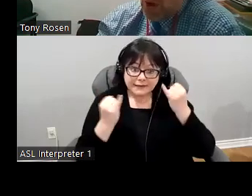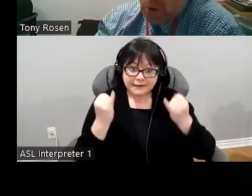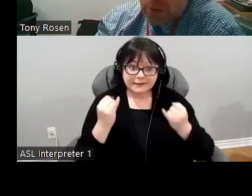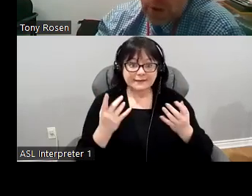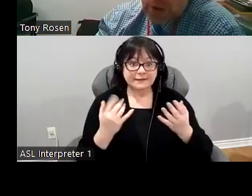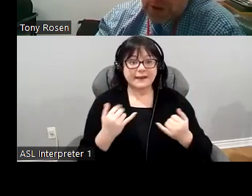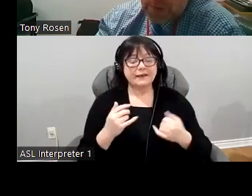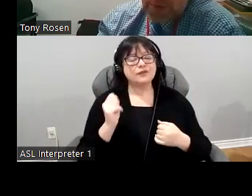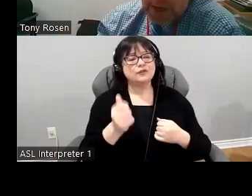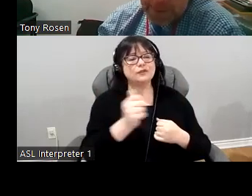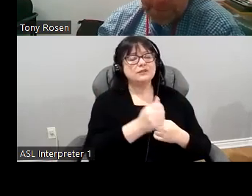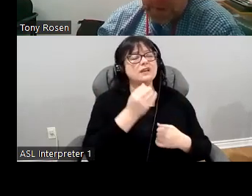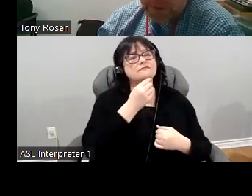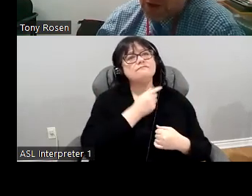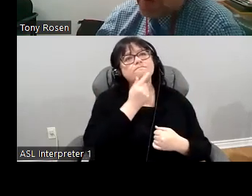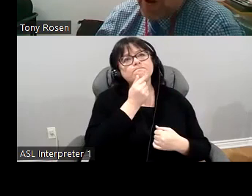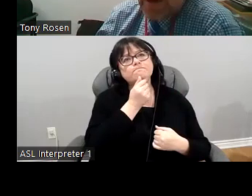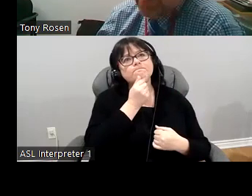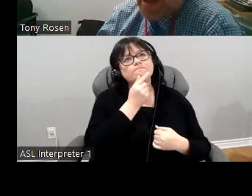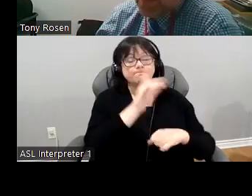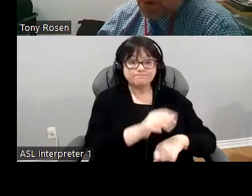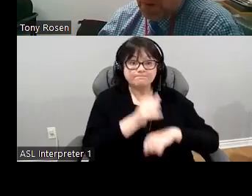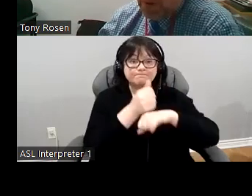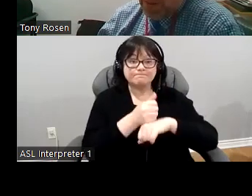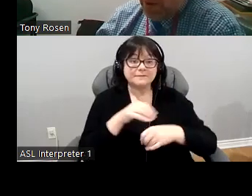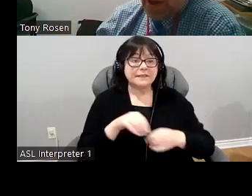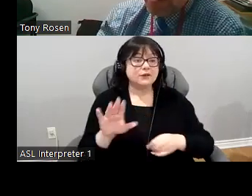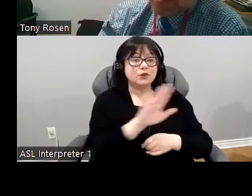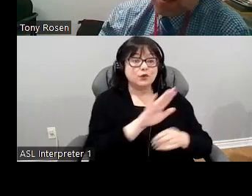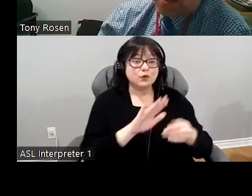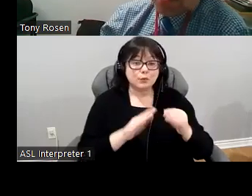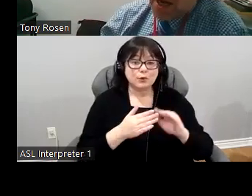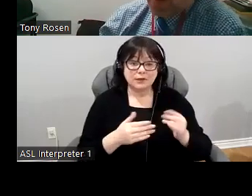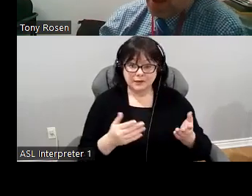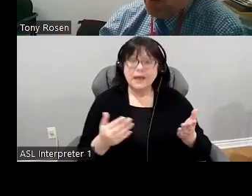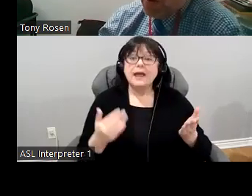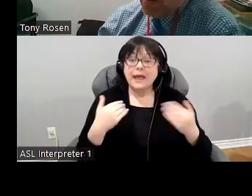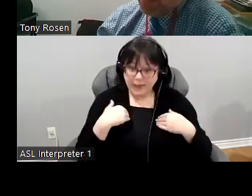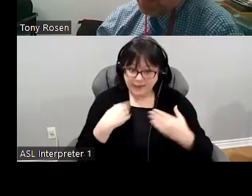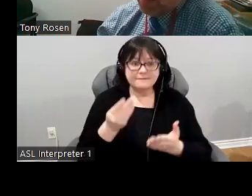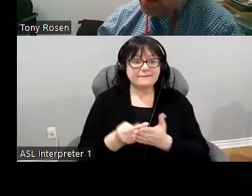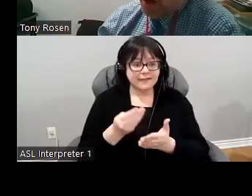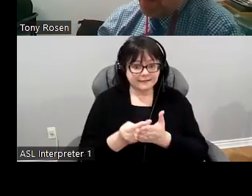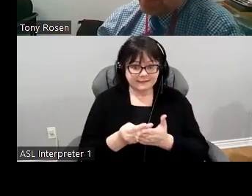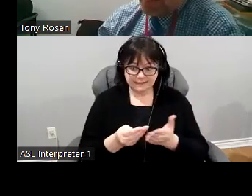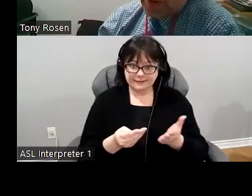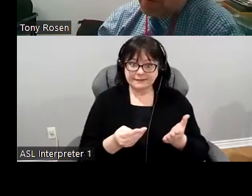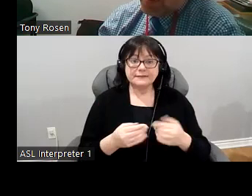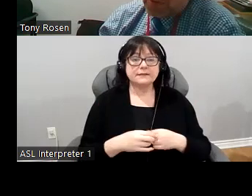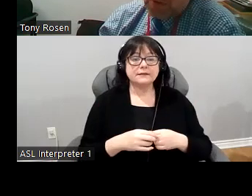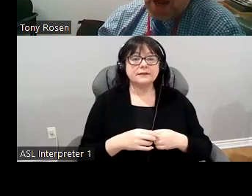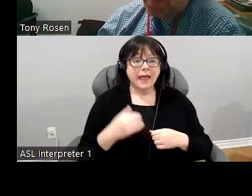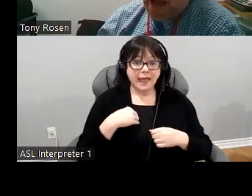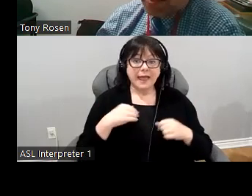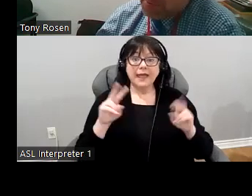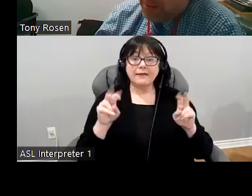in your own community. There's funding available. There is an Ontario Office for Victims